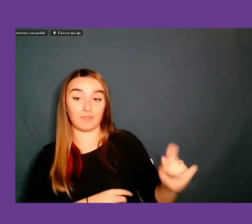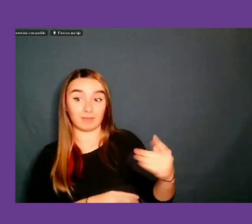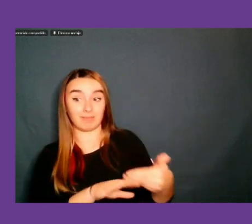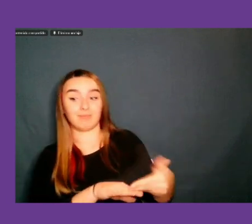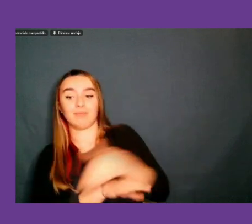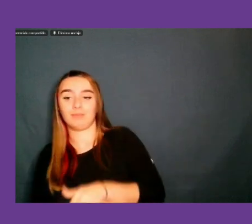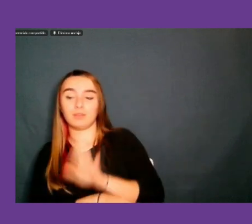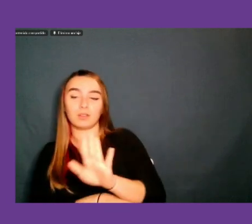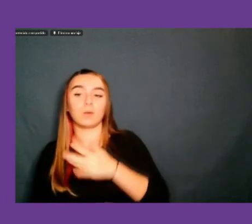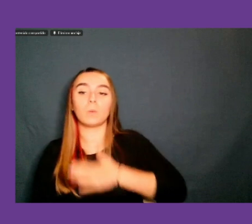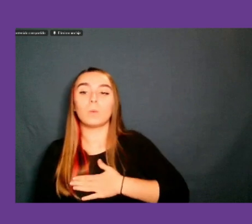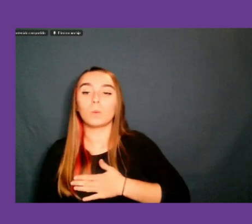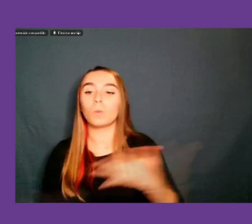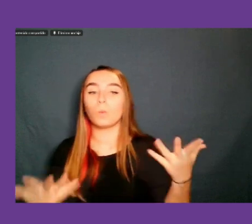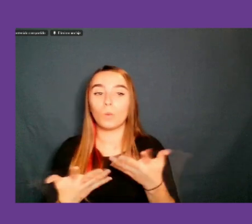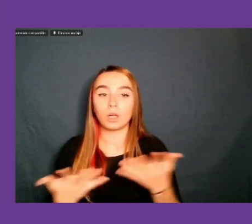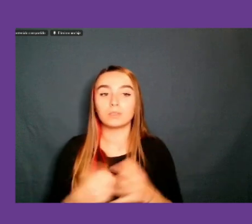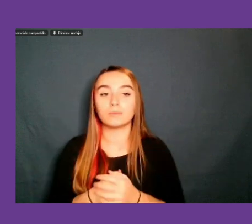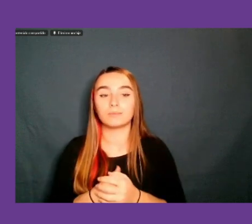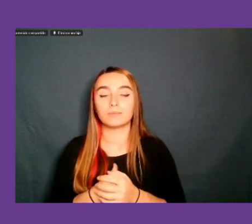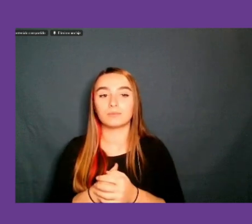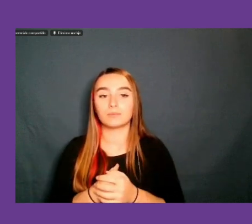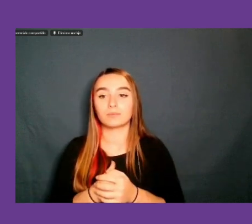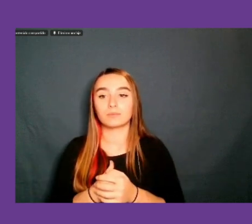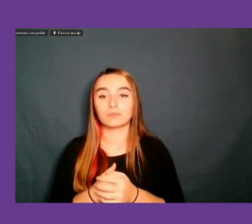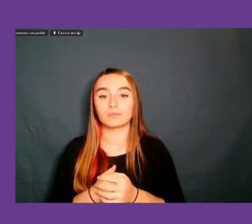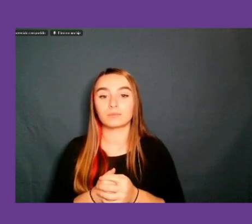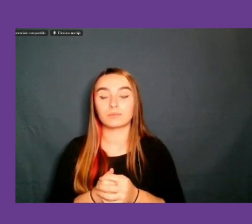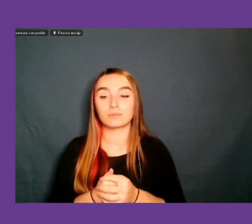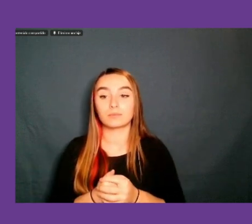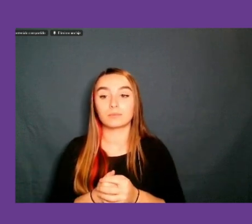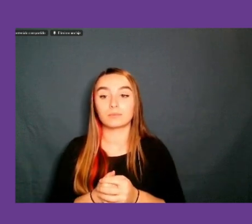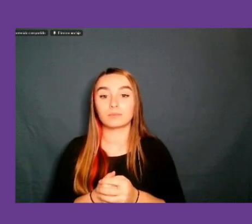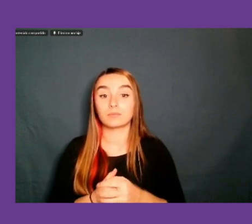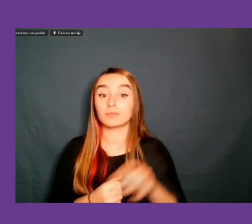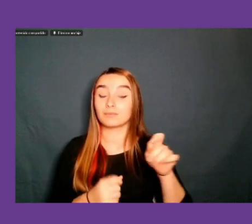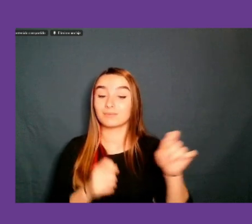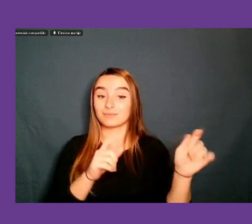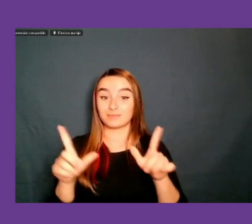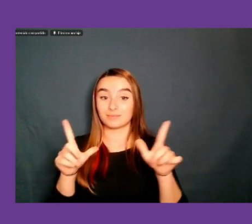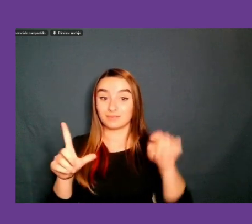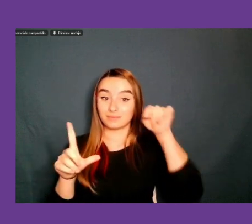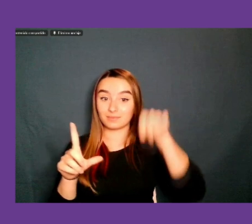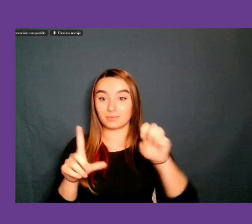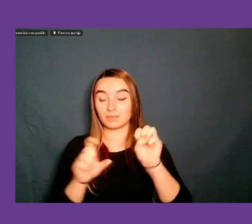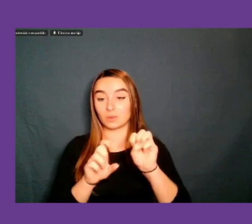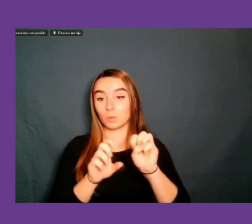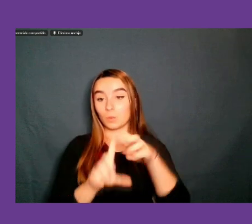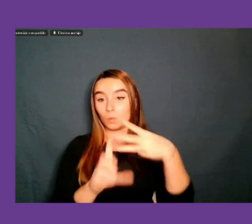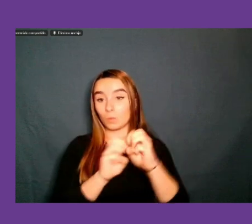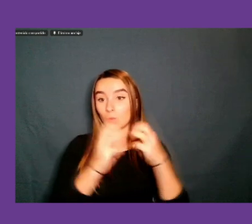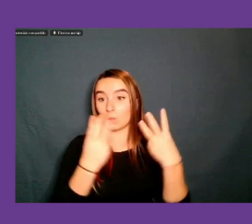would like to ask you whether these slides are going to be uploaded of this webinar are going to be uploaded